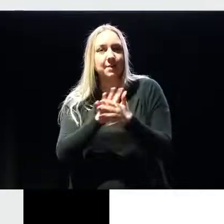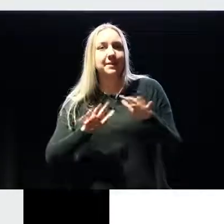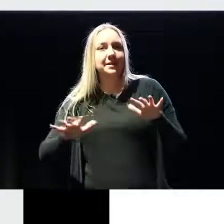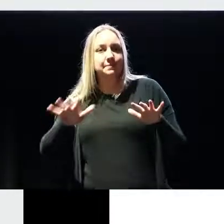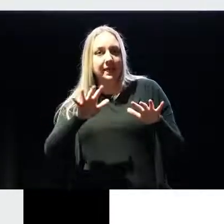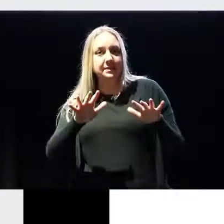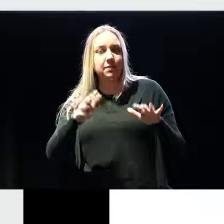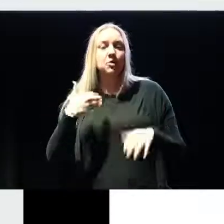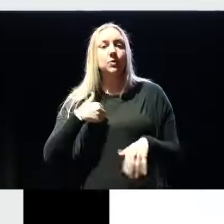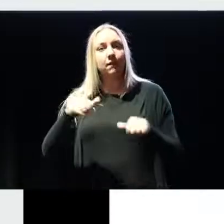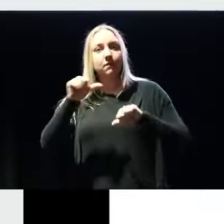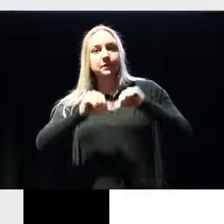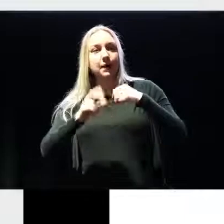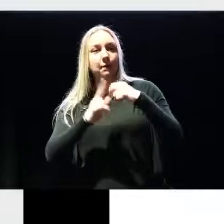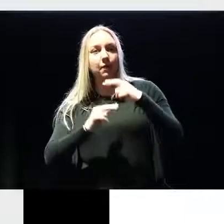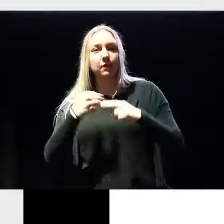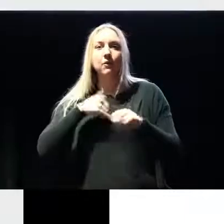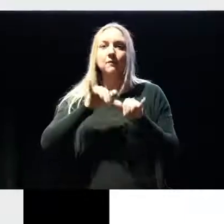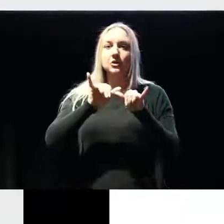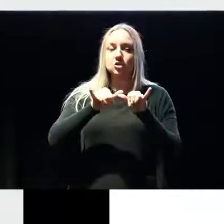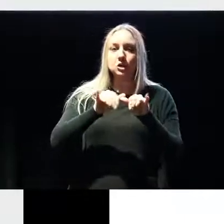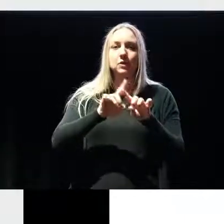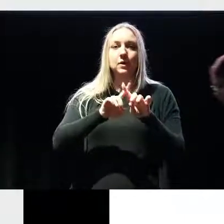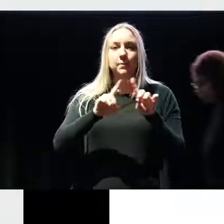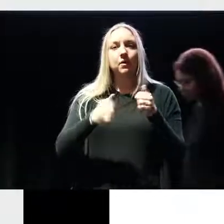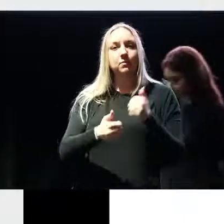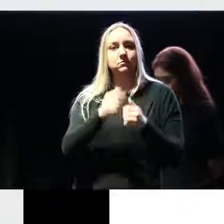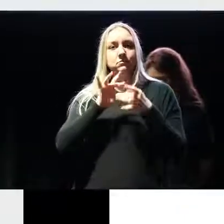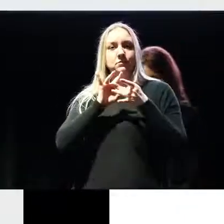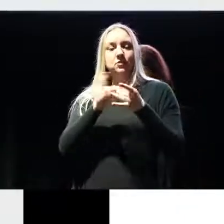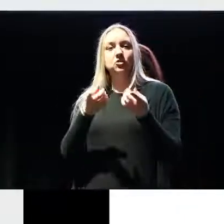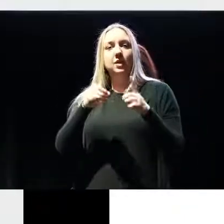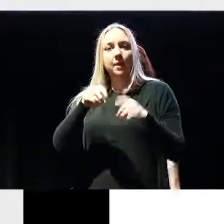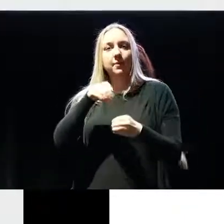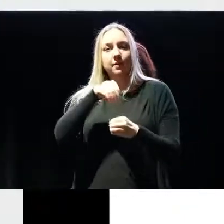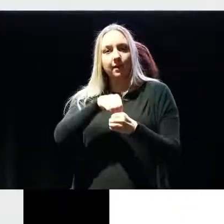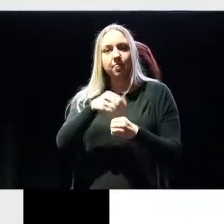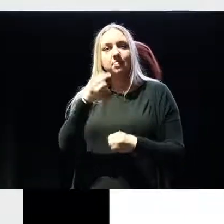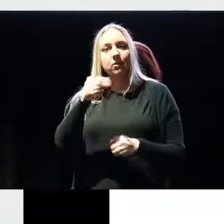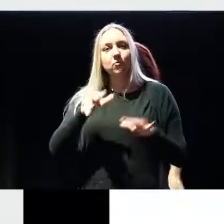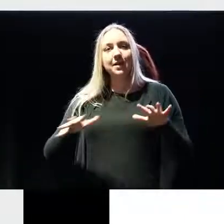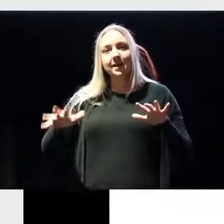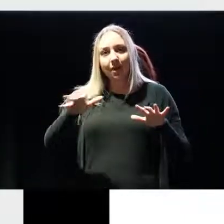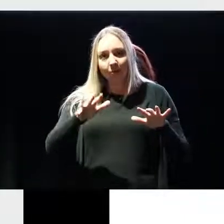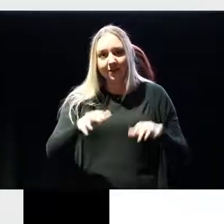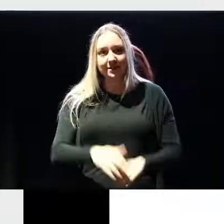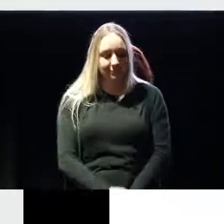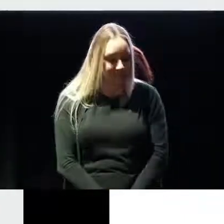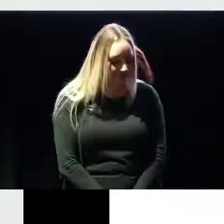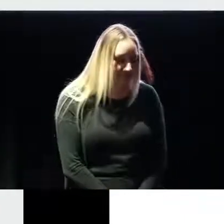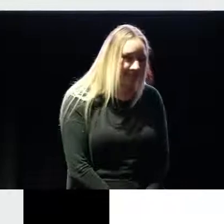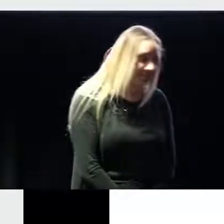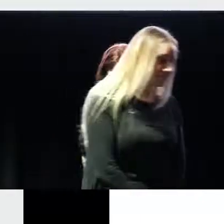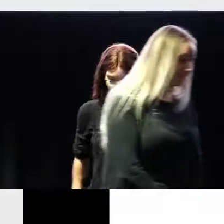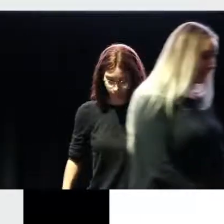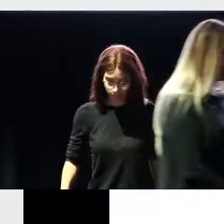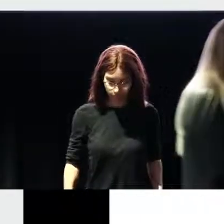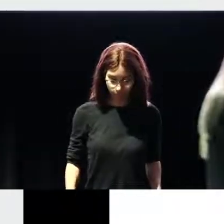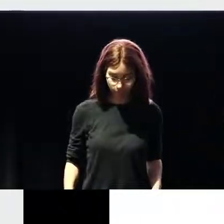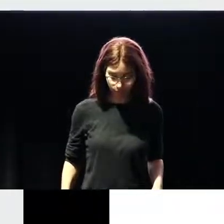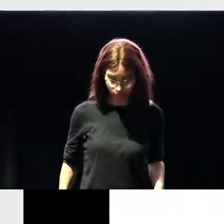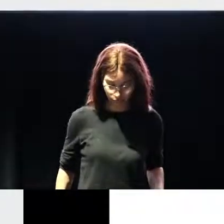the science building, the engineering building, the English faculty building. And